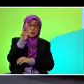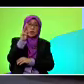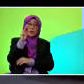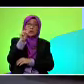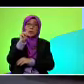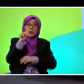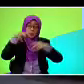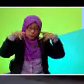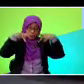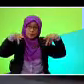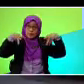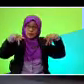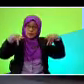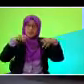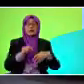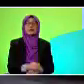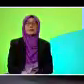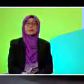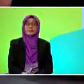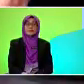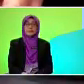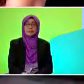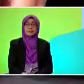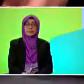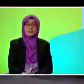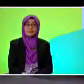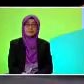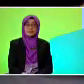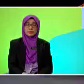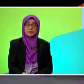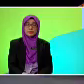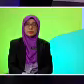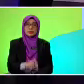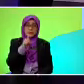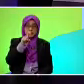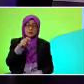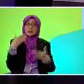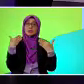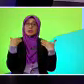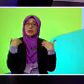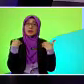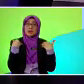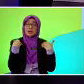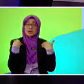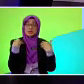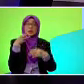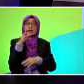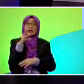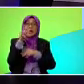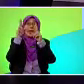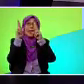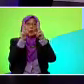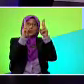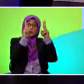investigate the presence of air, that means we need to put air as the manipulated variable. That means we